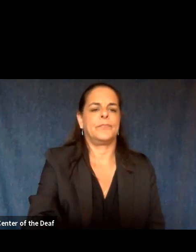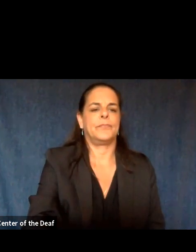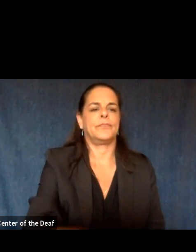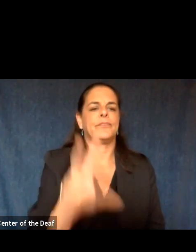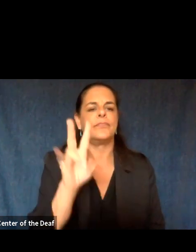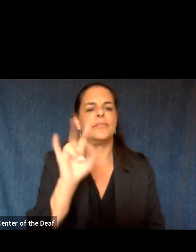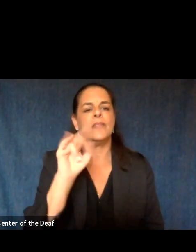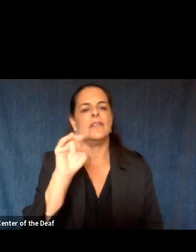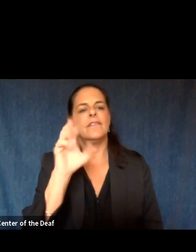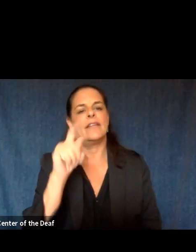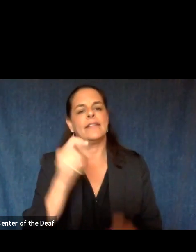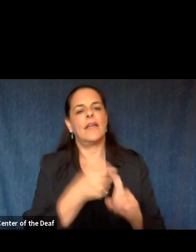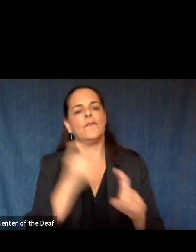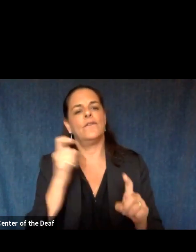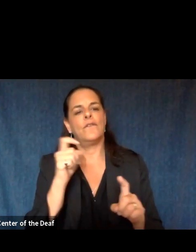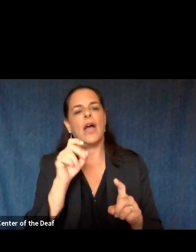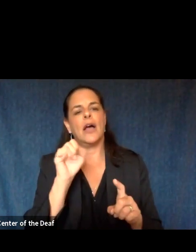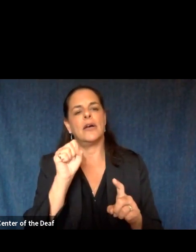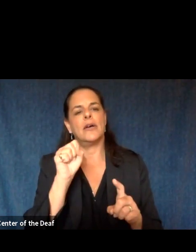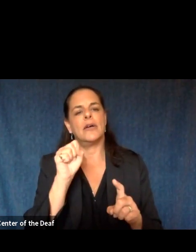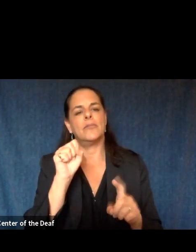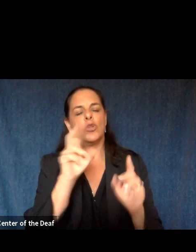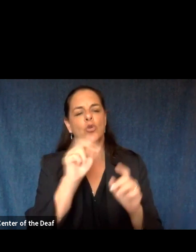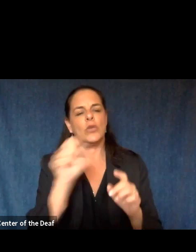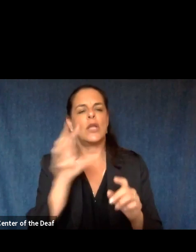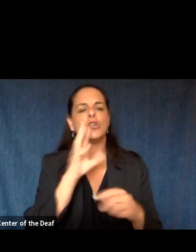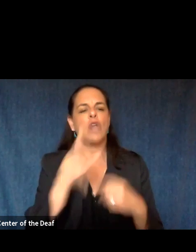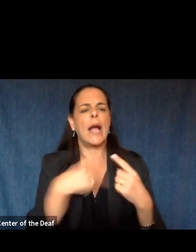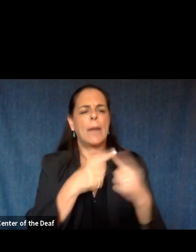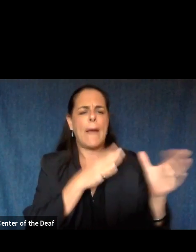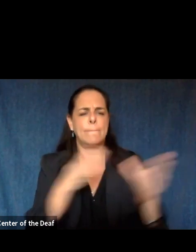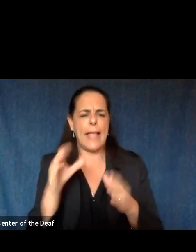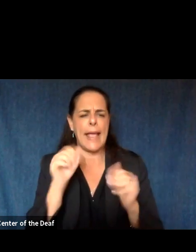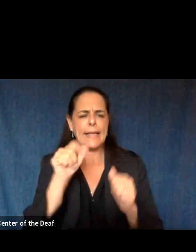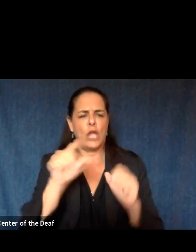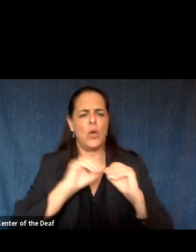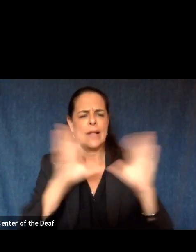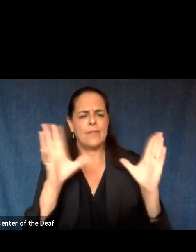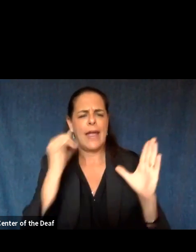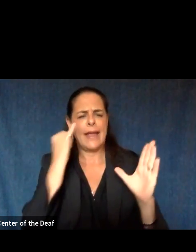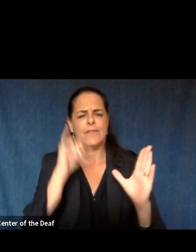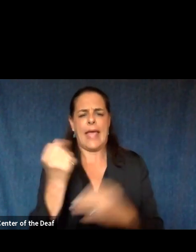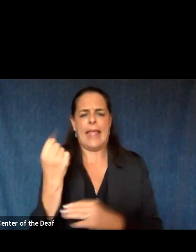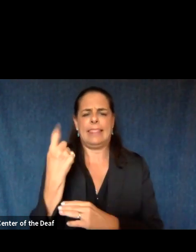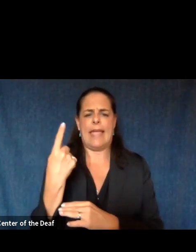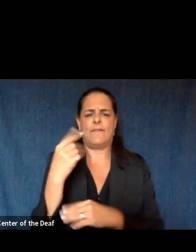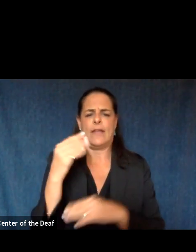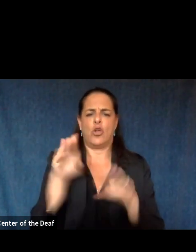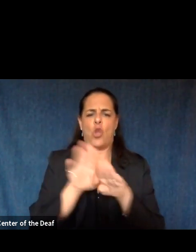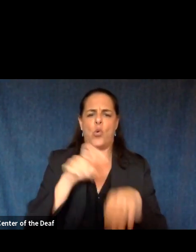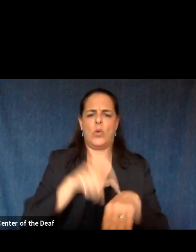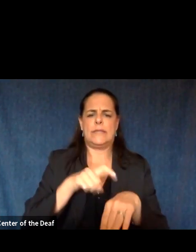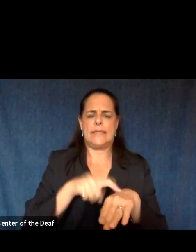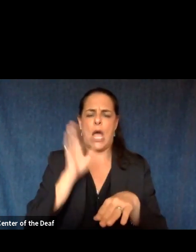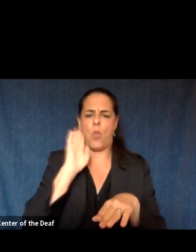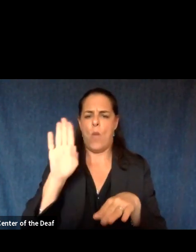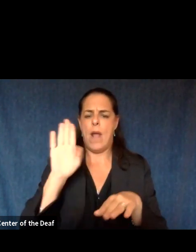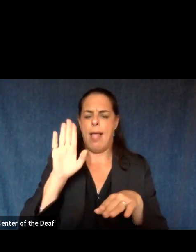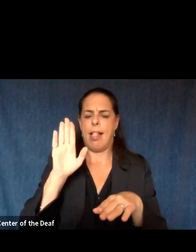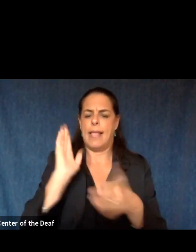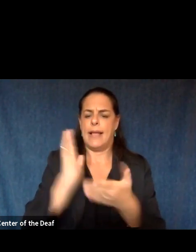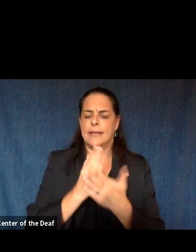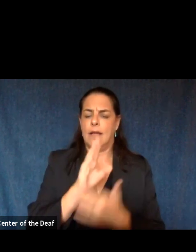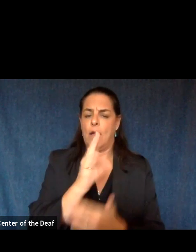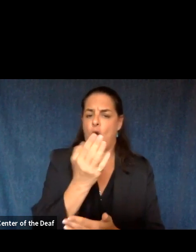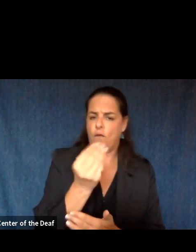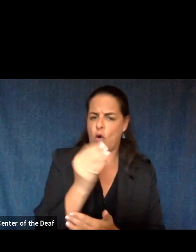he's referencing his earlier question about plans. Yes. Can you clarify whether the 11 p.m. closure time expires in 14 or